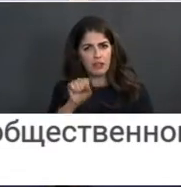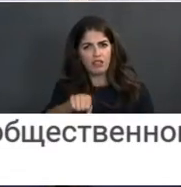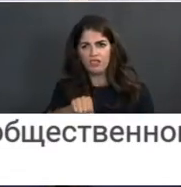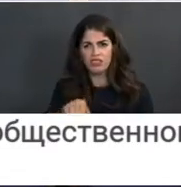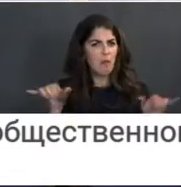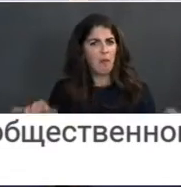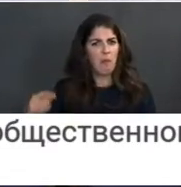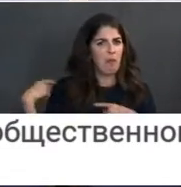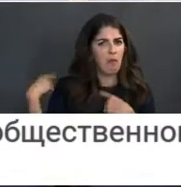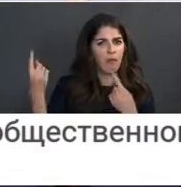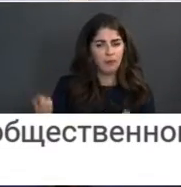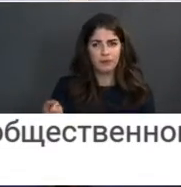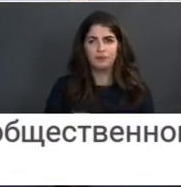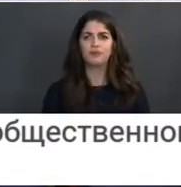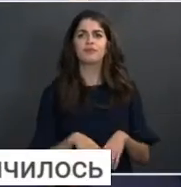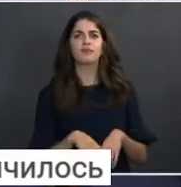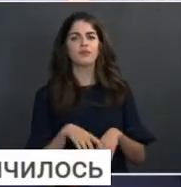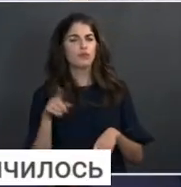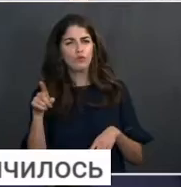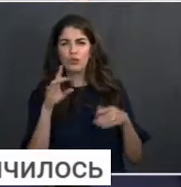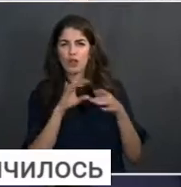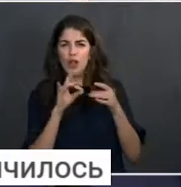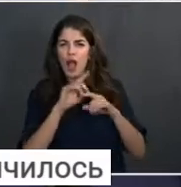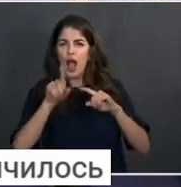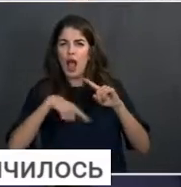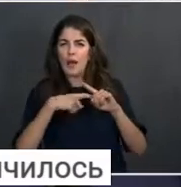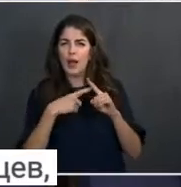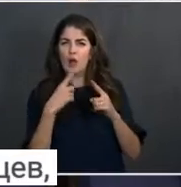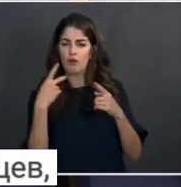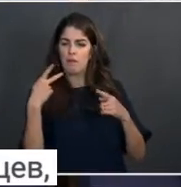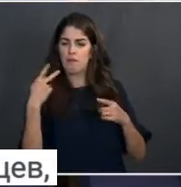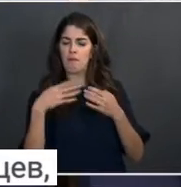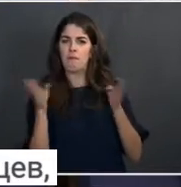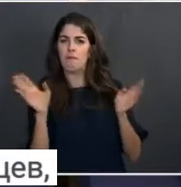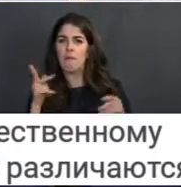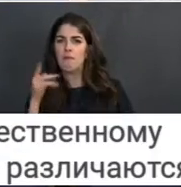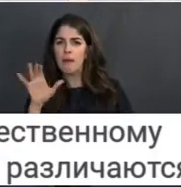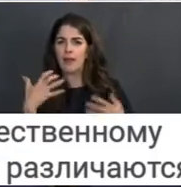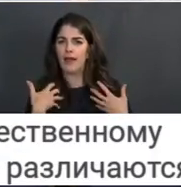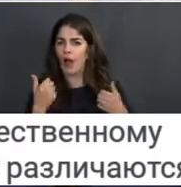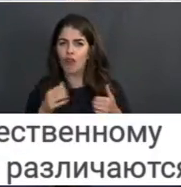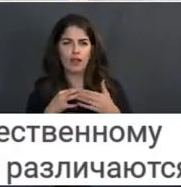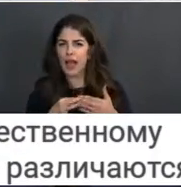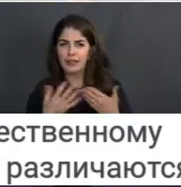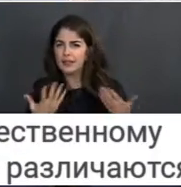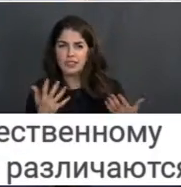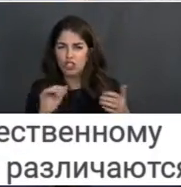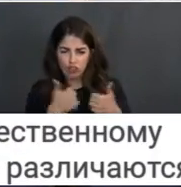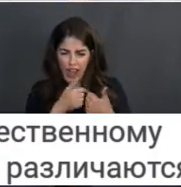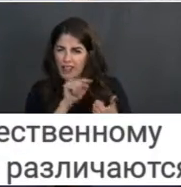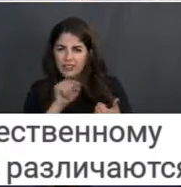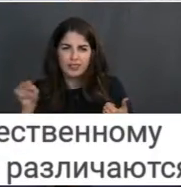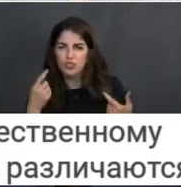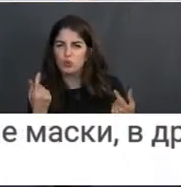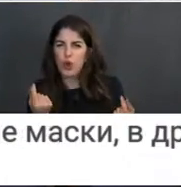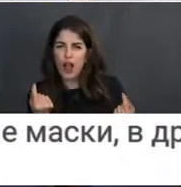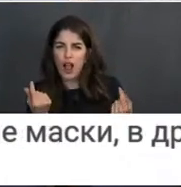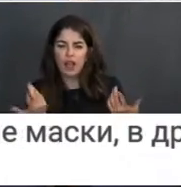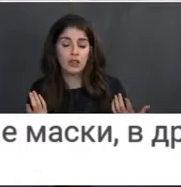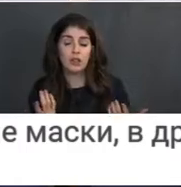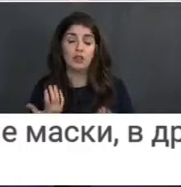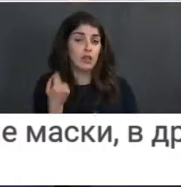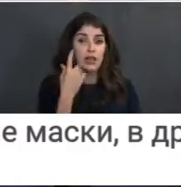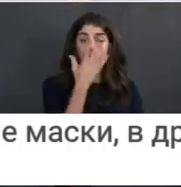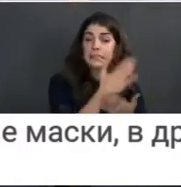should follow public health guidance. One of the challenges it has been over the course of the last 10 months is that public health guidance from state to state varies. Some